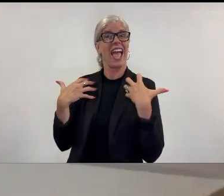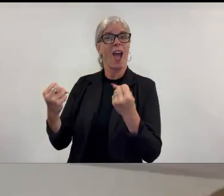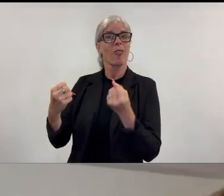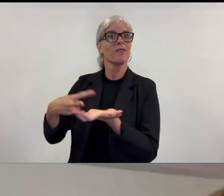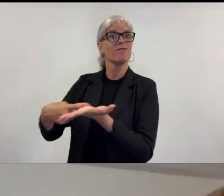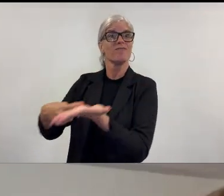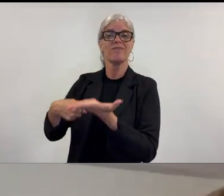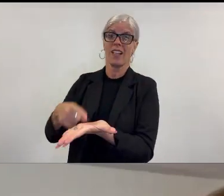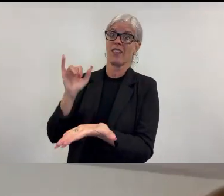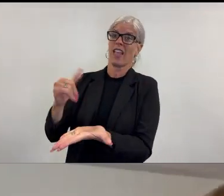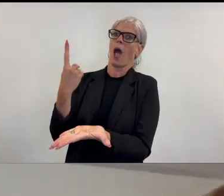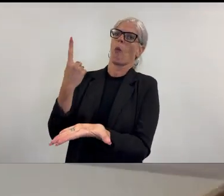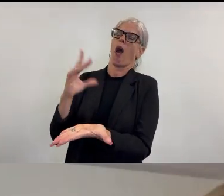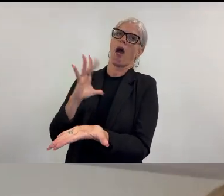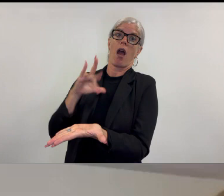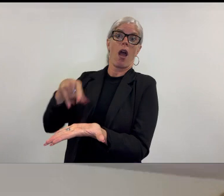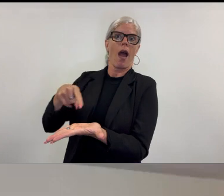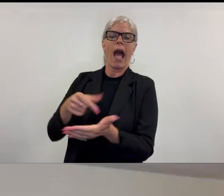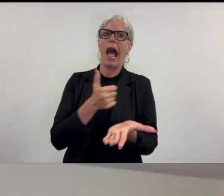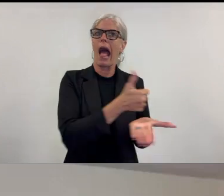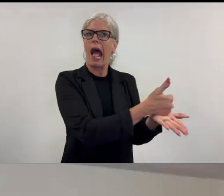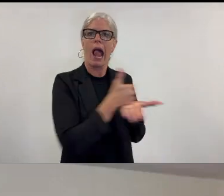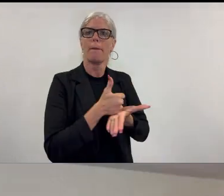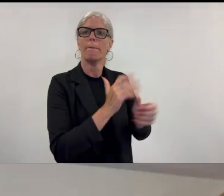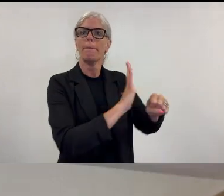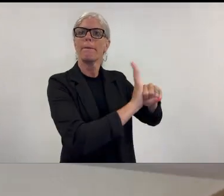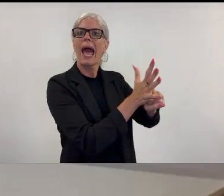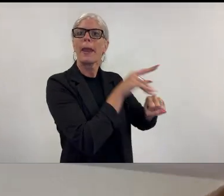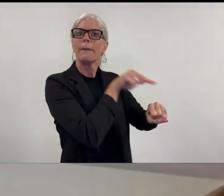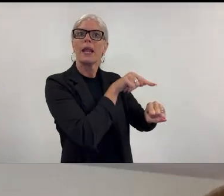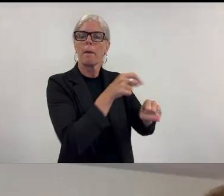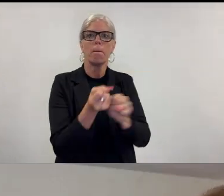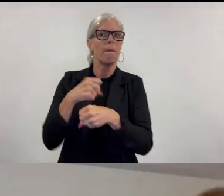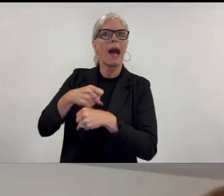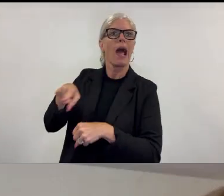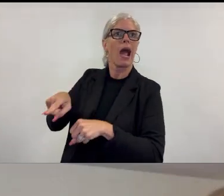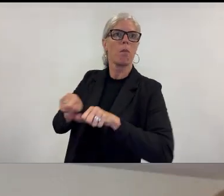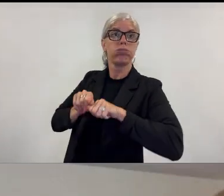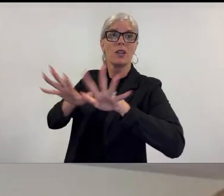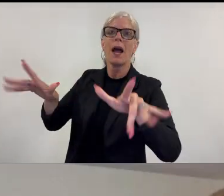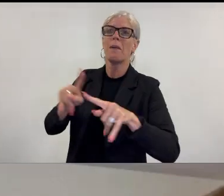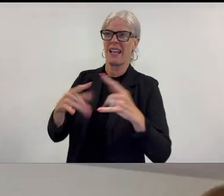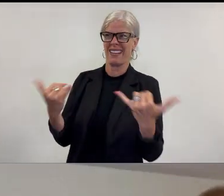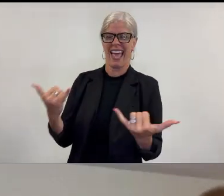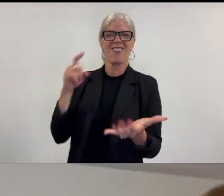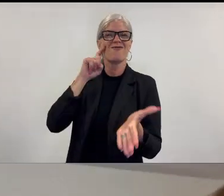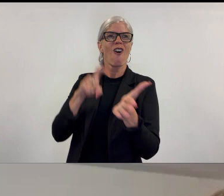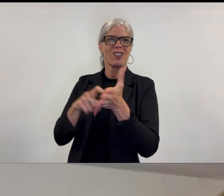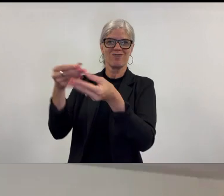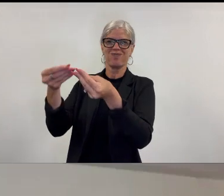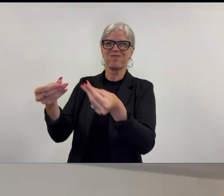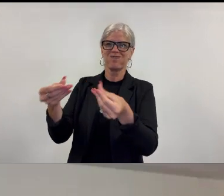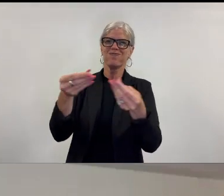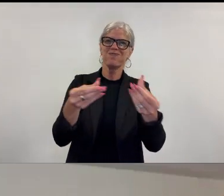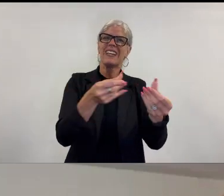accessibility, telehealth is one of the goods that came out of this pandemic. It is kind of going away in one way or